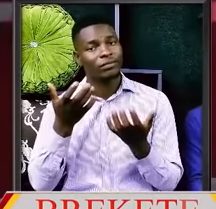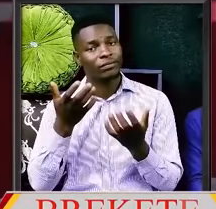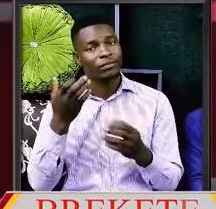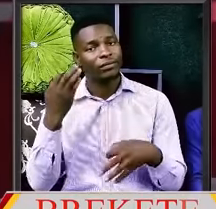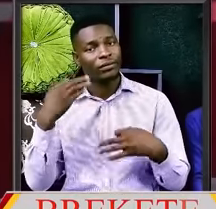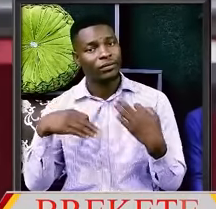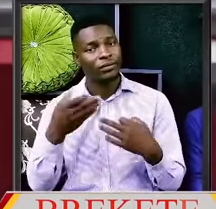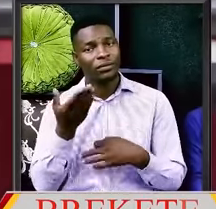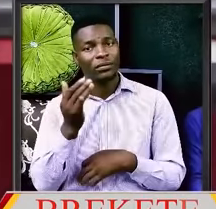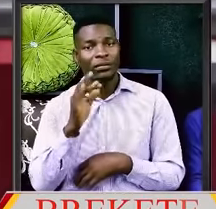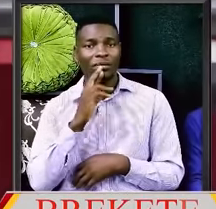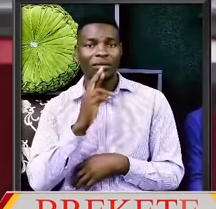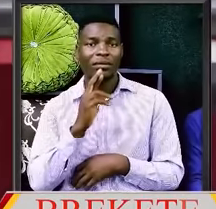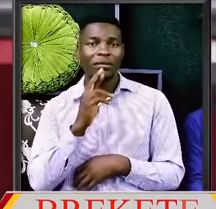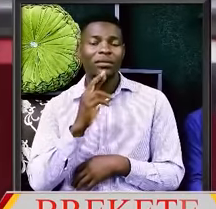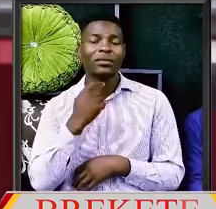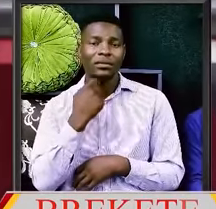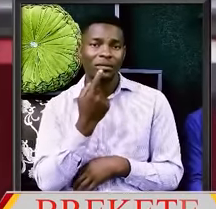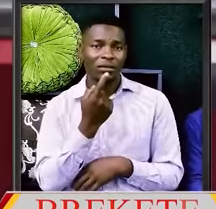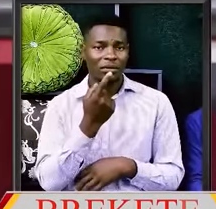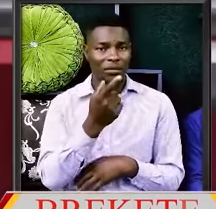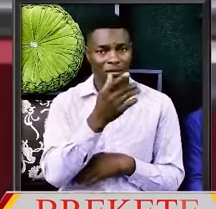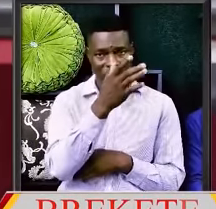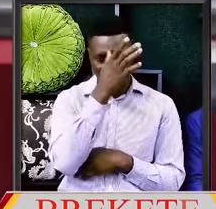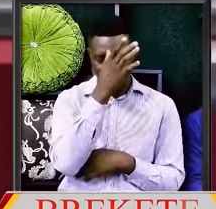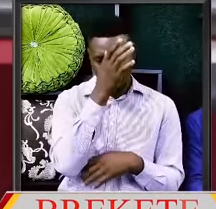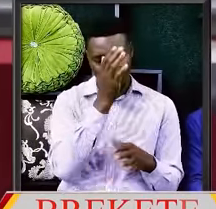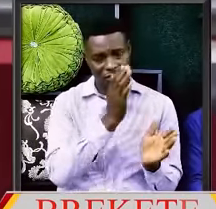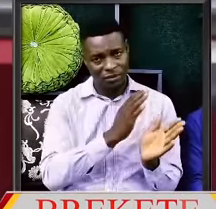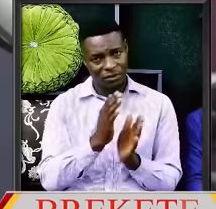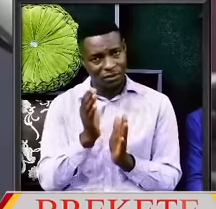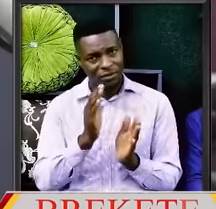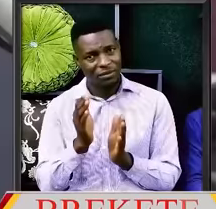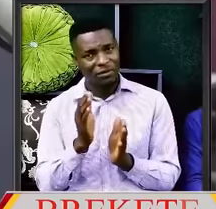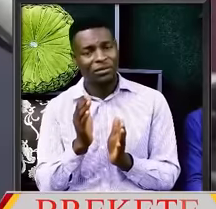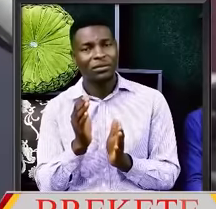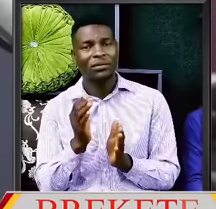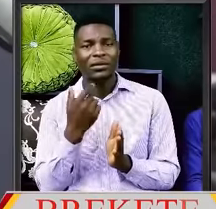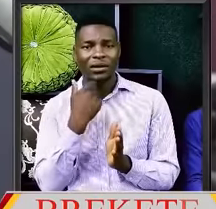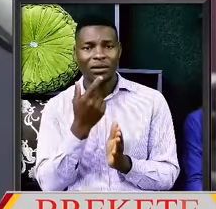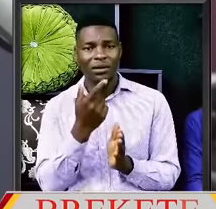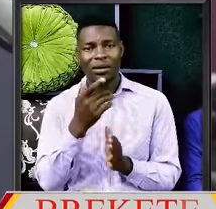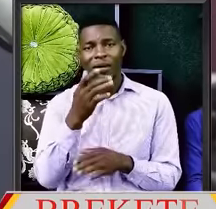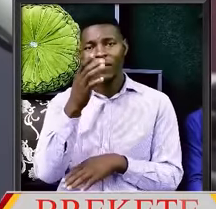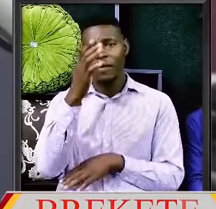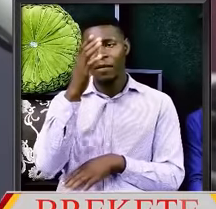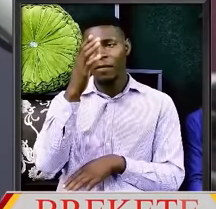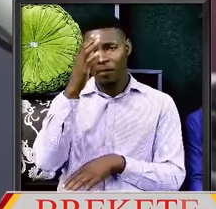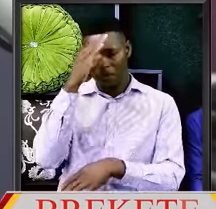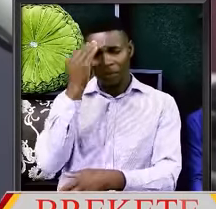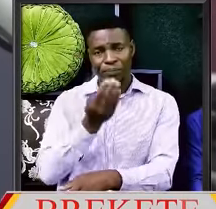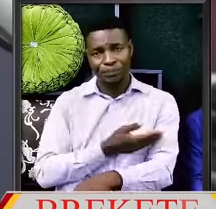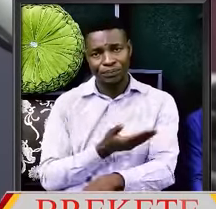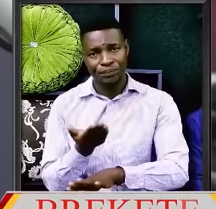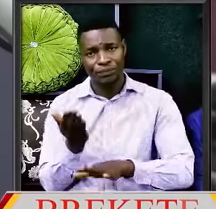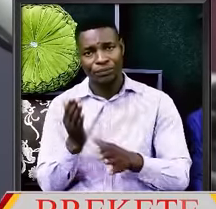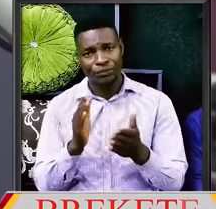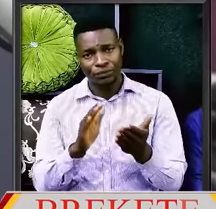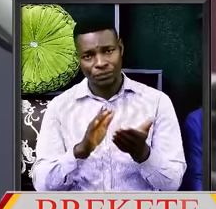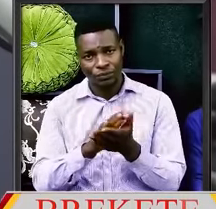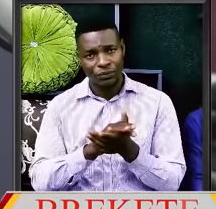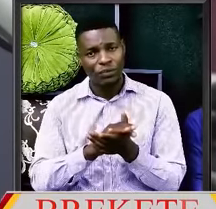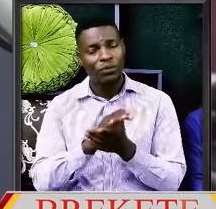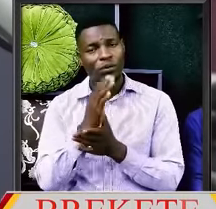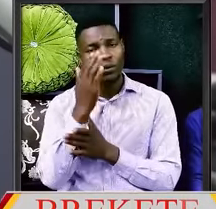They tell me that they fight for property. It is not that. Who be the head when you go start to give